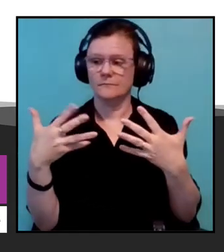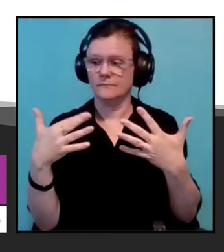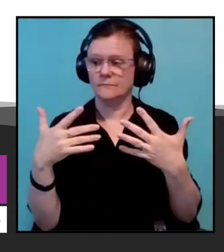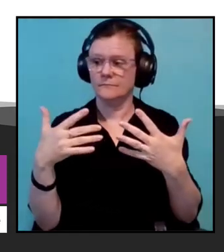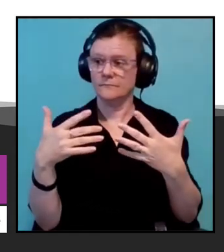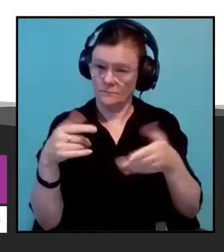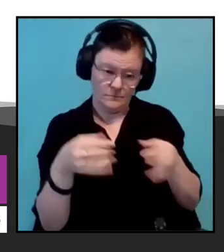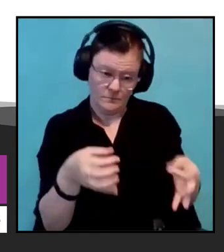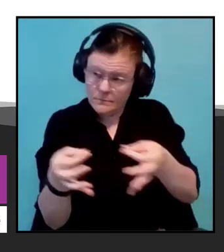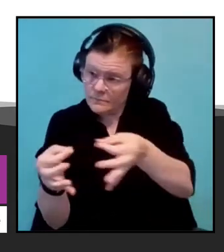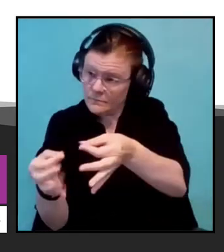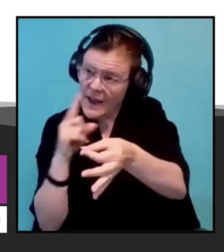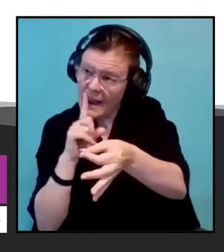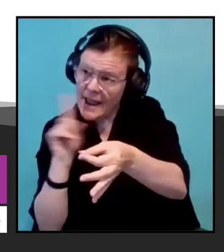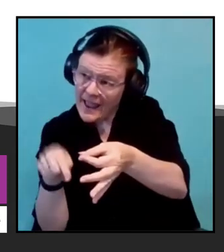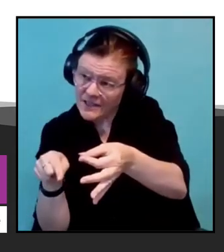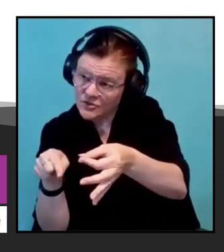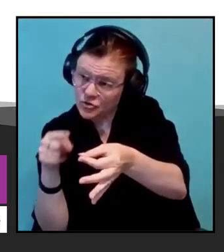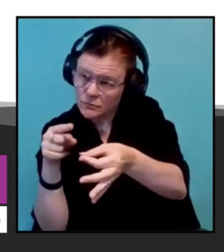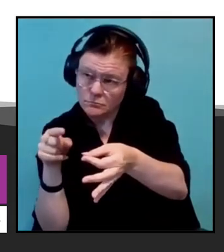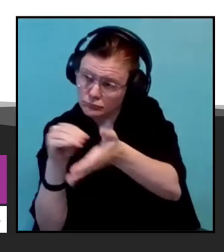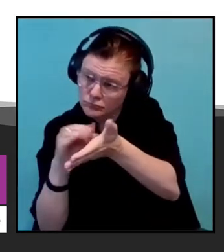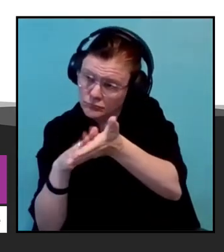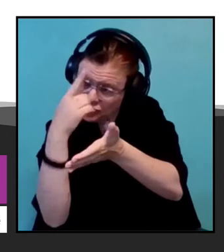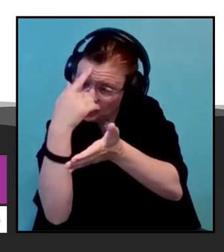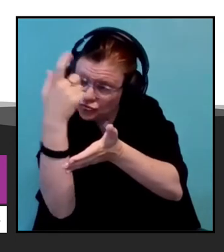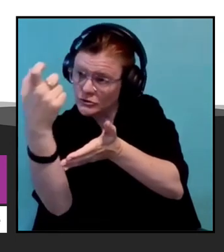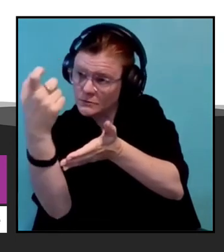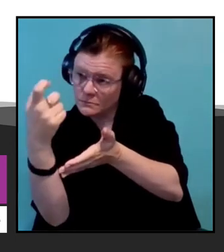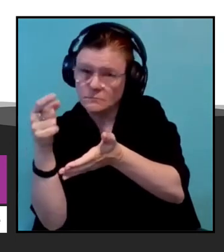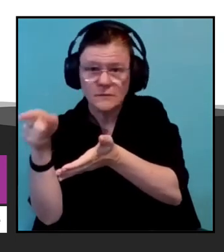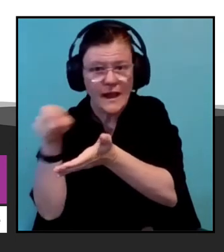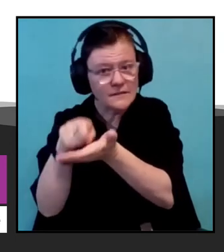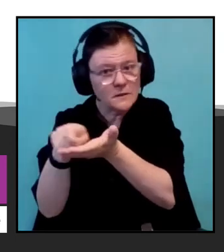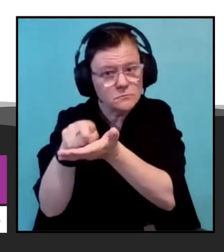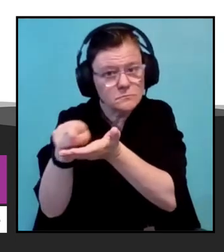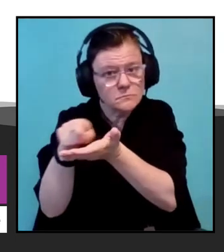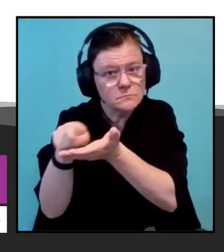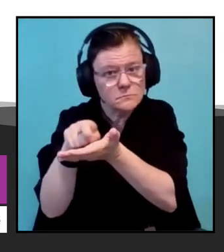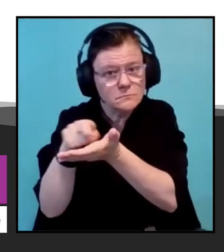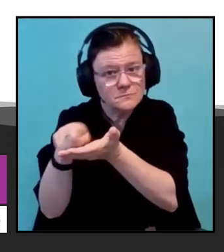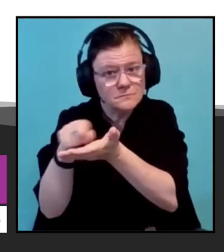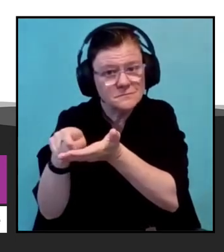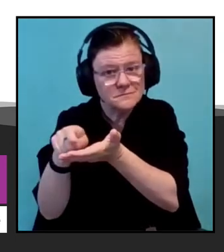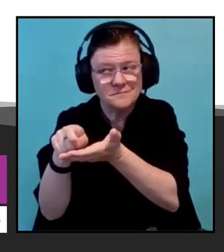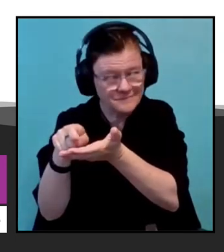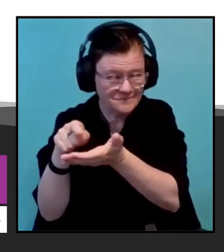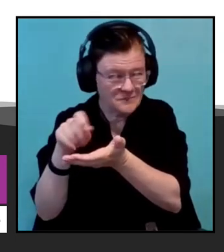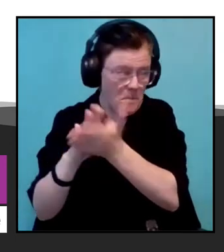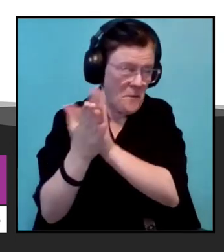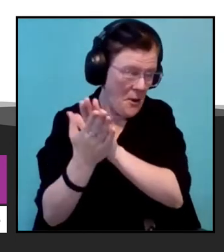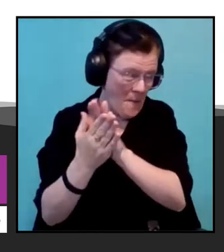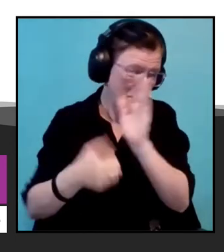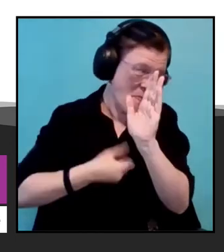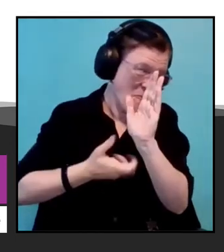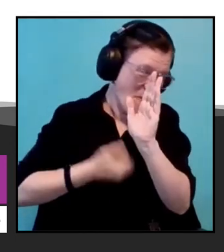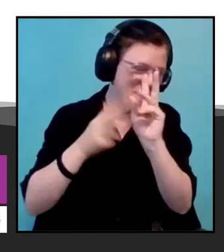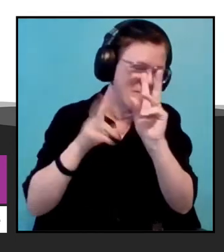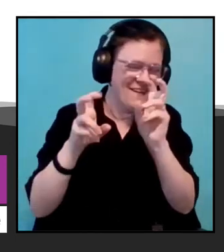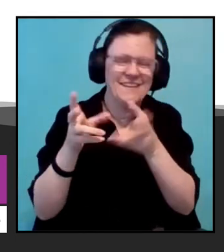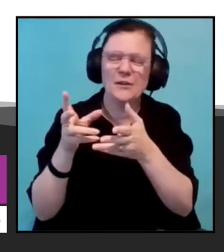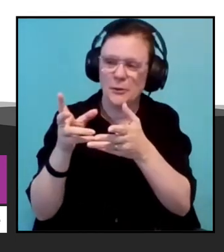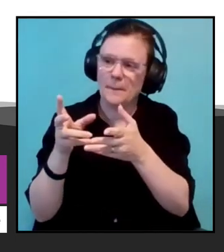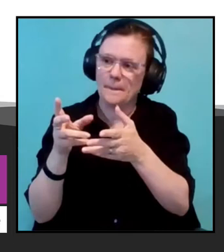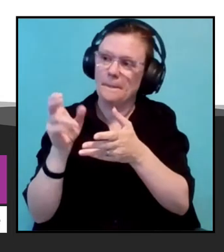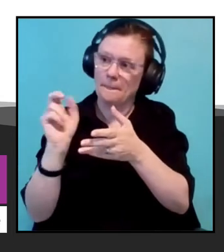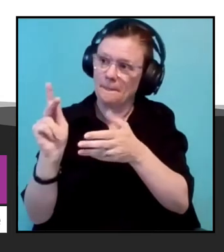write the prompt. Then once they write the poem, write a prompt in the poem or write to the poem, pardon me. Then